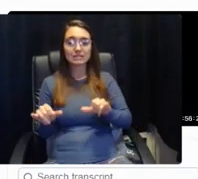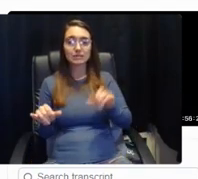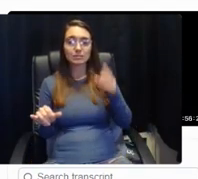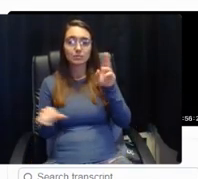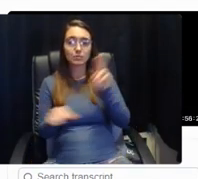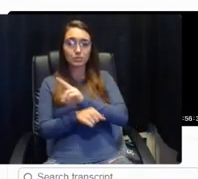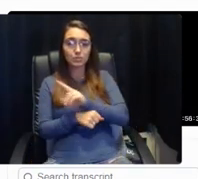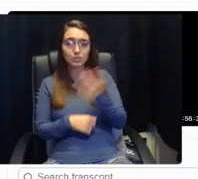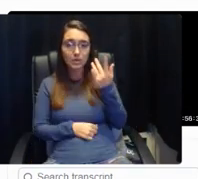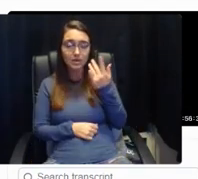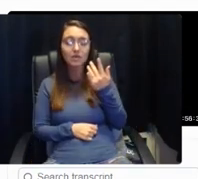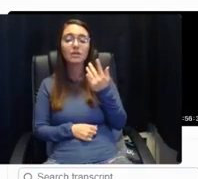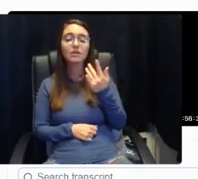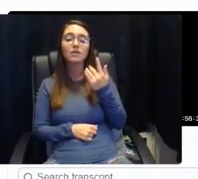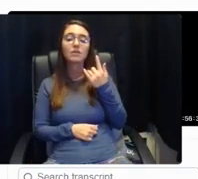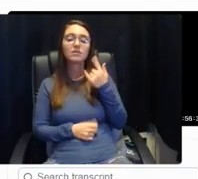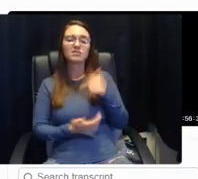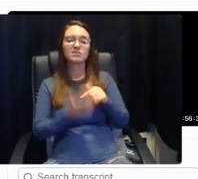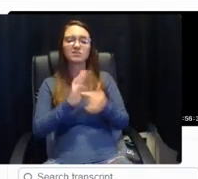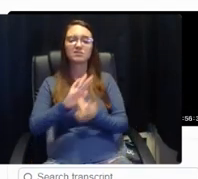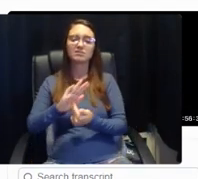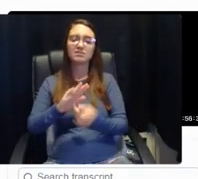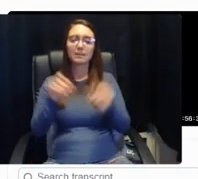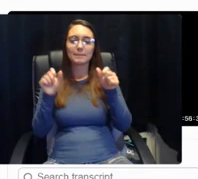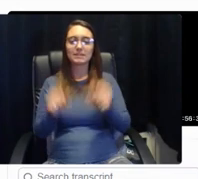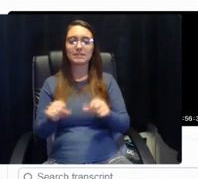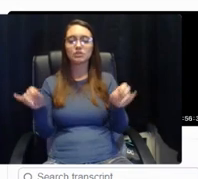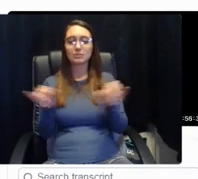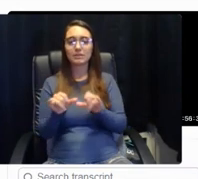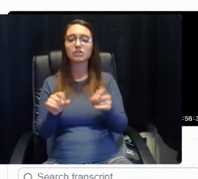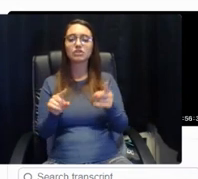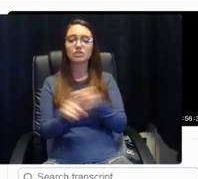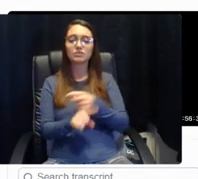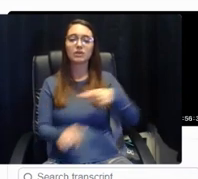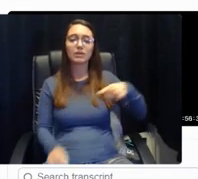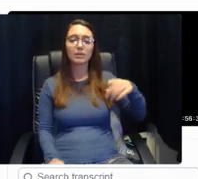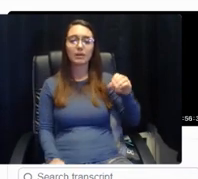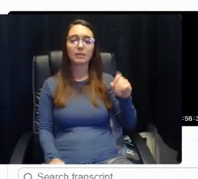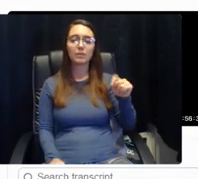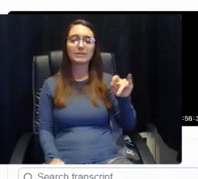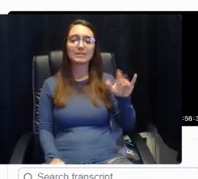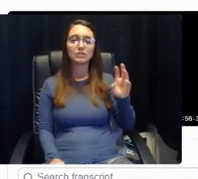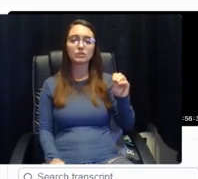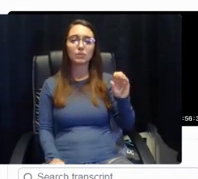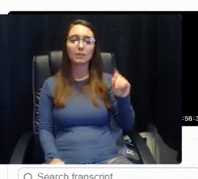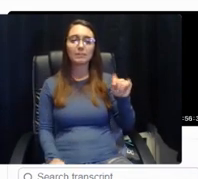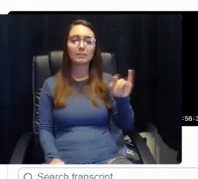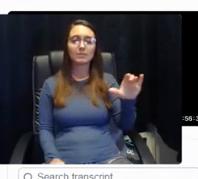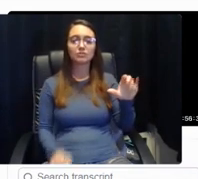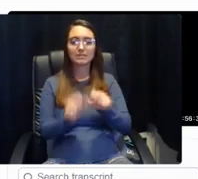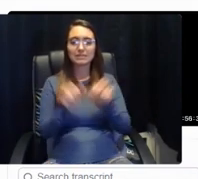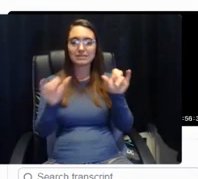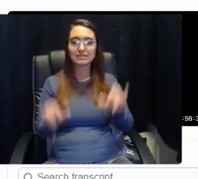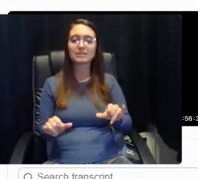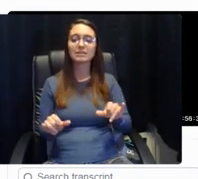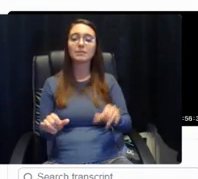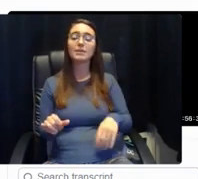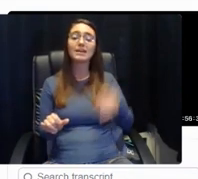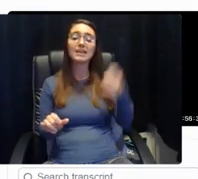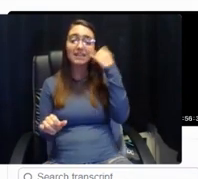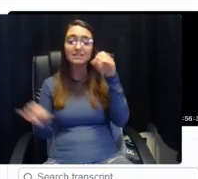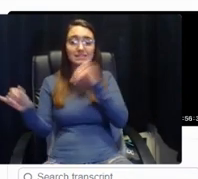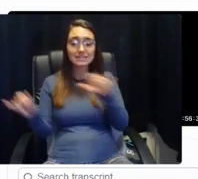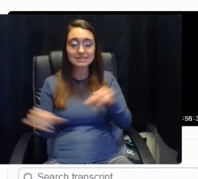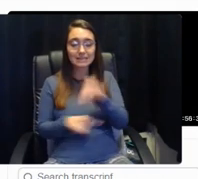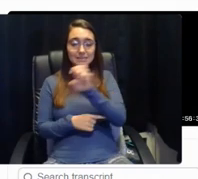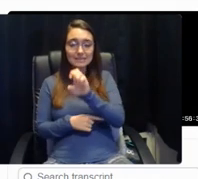to indicating potential measure from the potential metric measuring system. Is the same as E